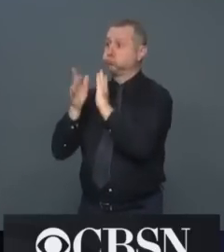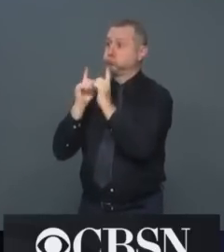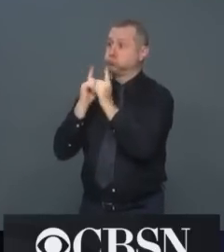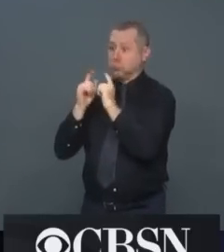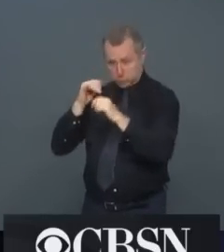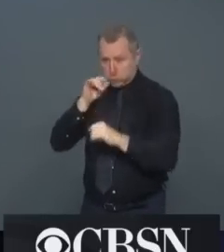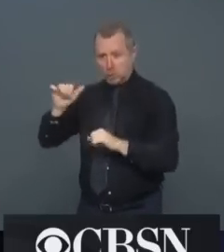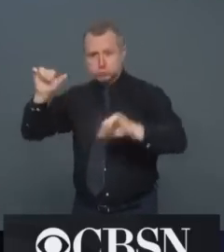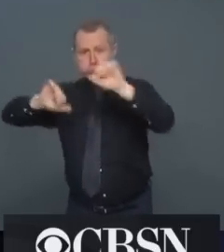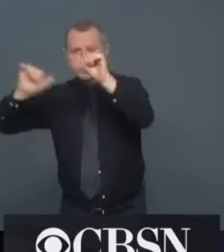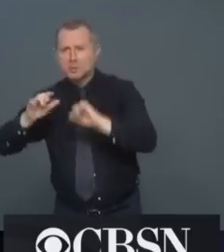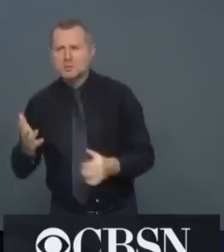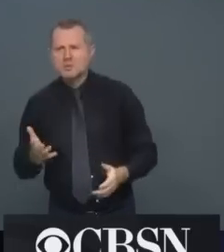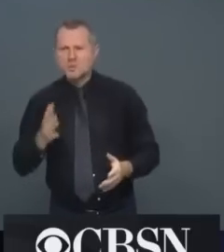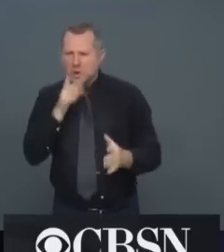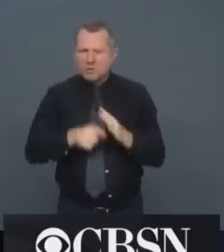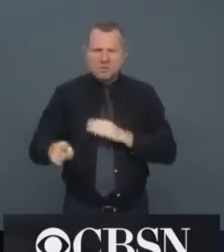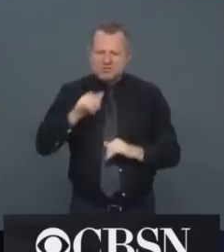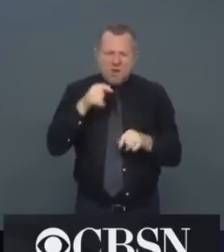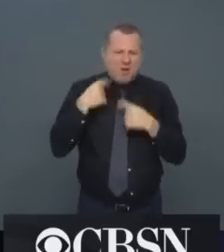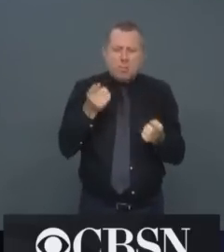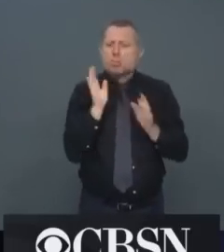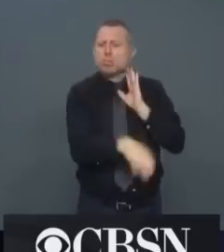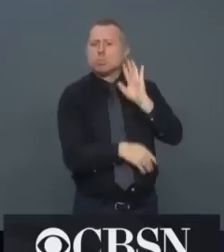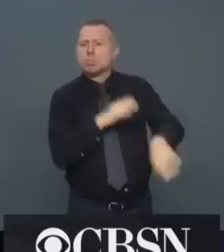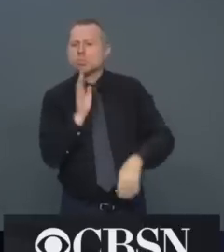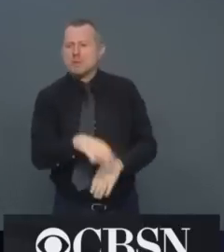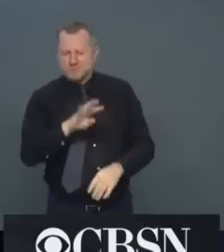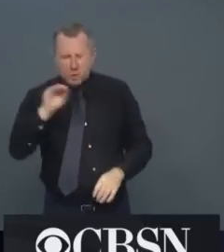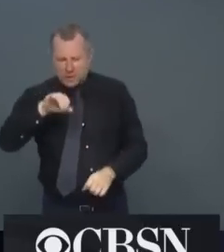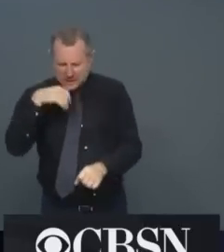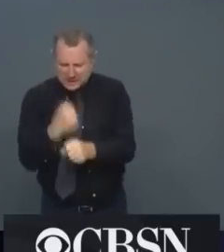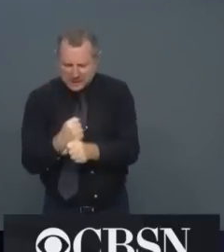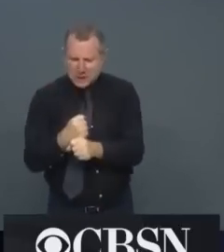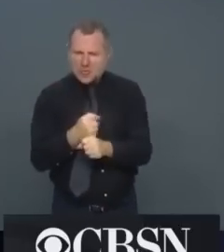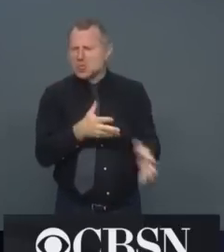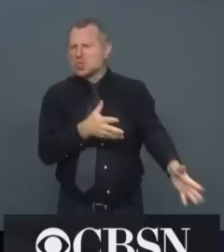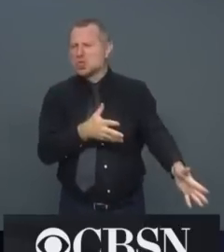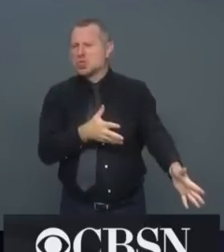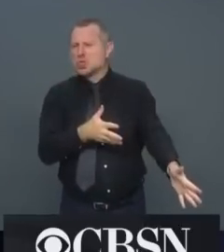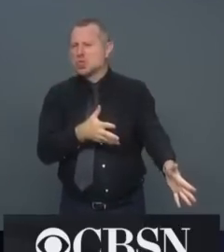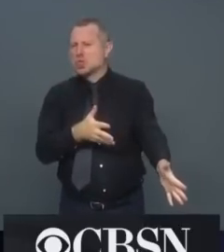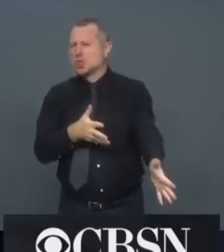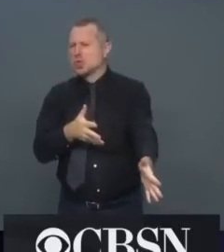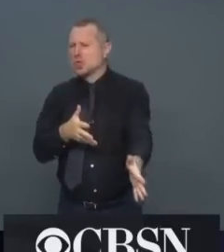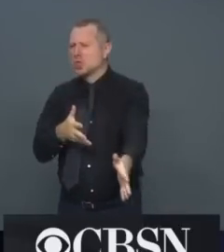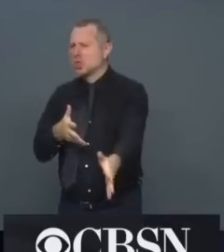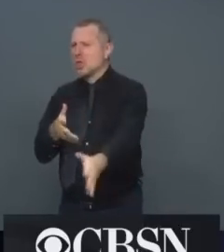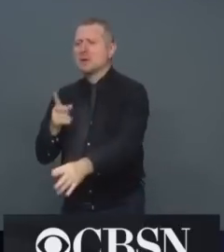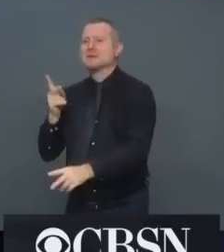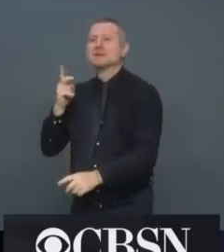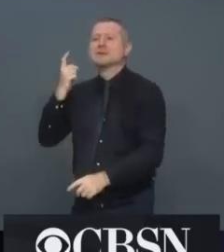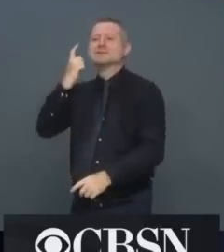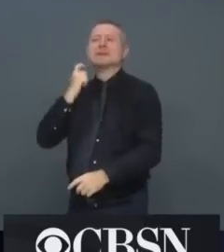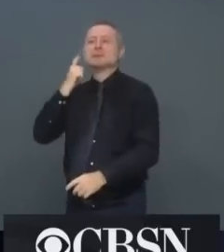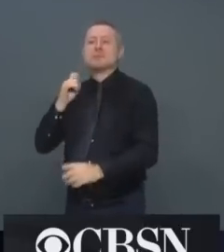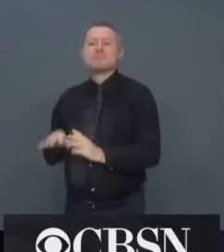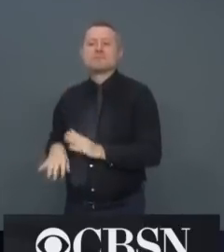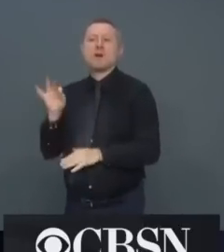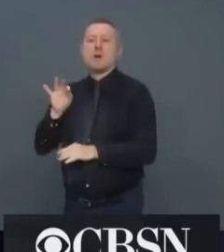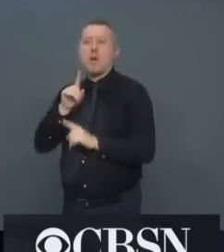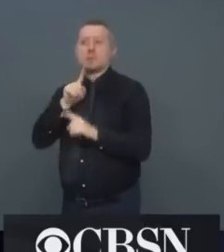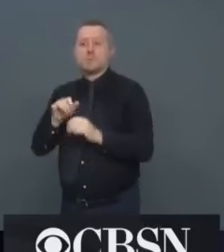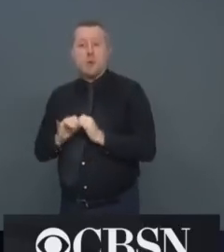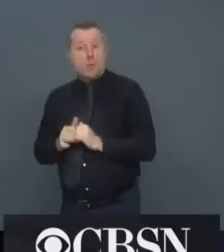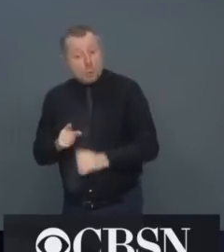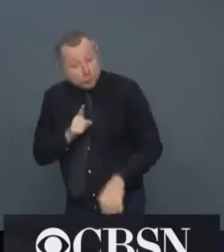running, why didn't you do it for the past 50 years? The point is that they subsequently figured it out. Oh, they figured it out now? Yeah, sure They